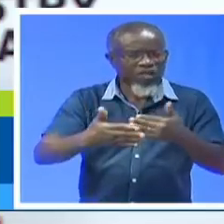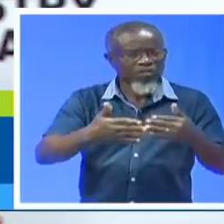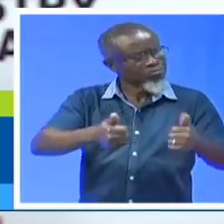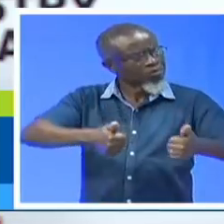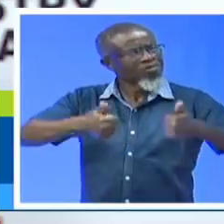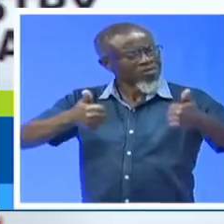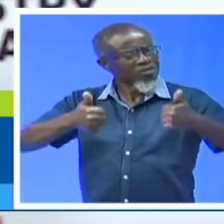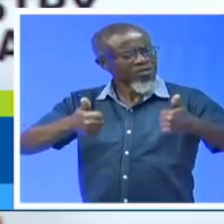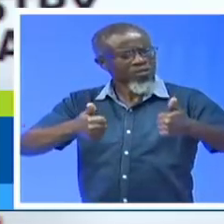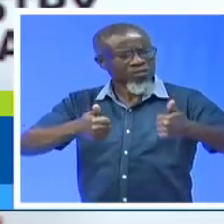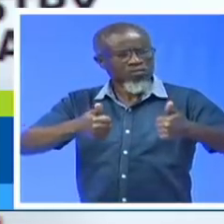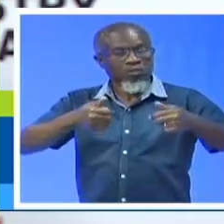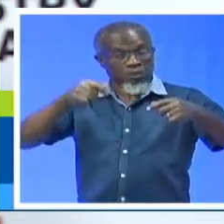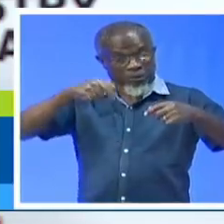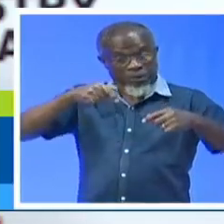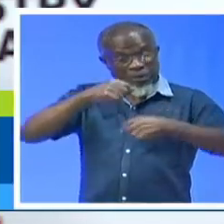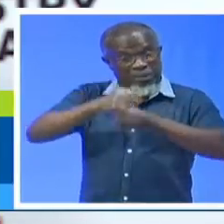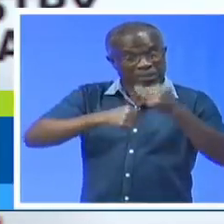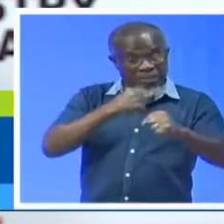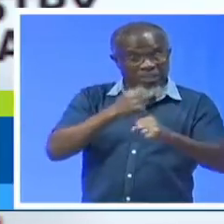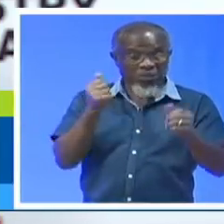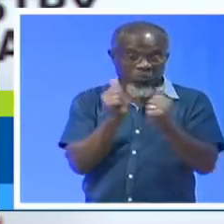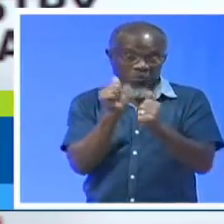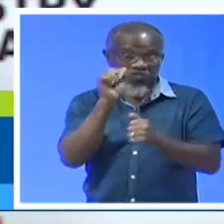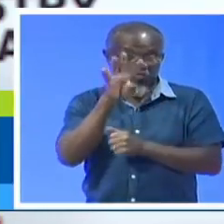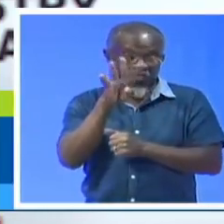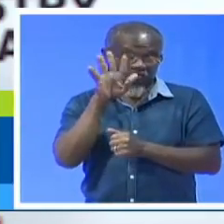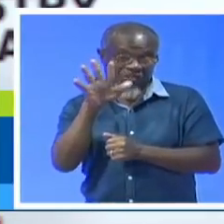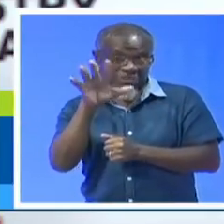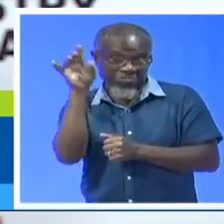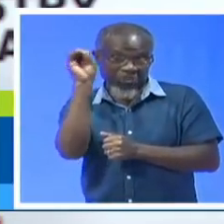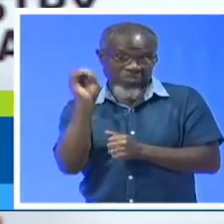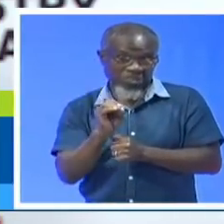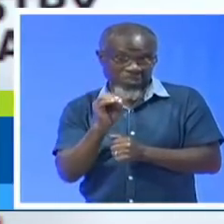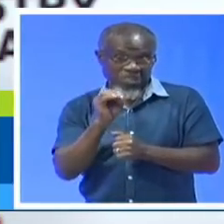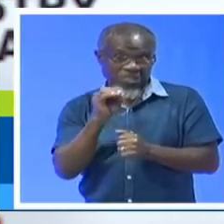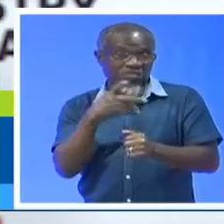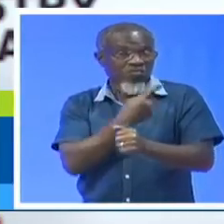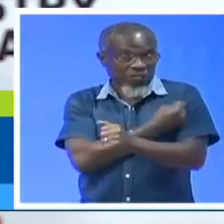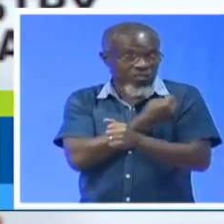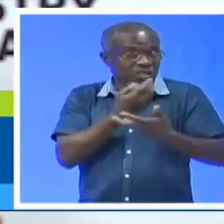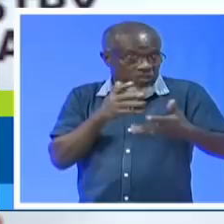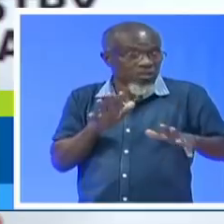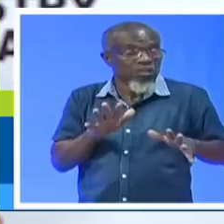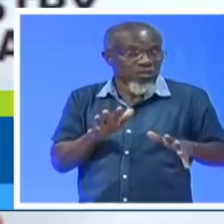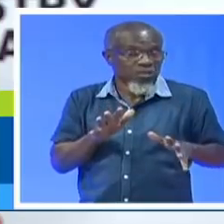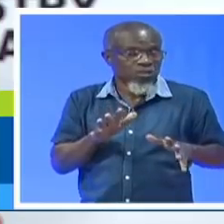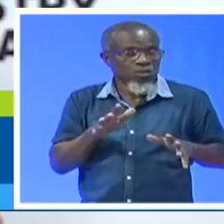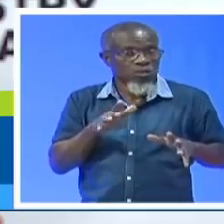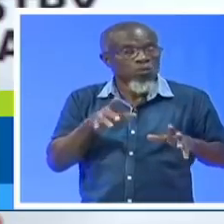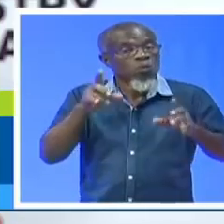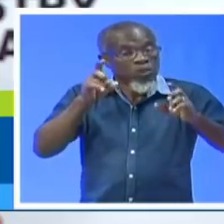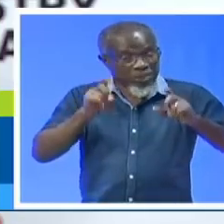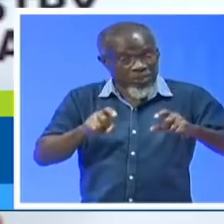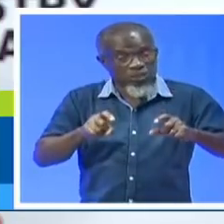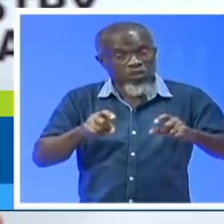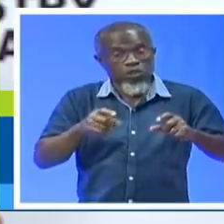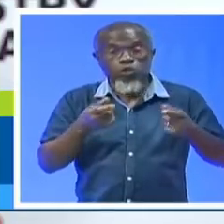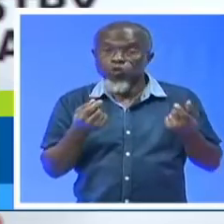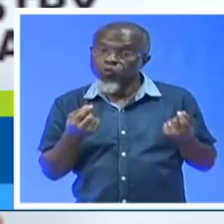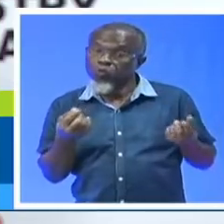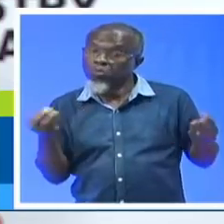This year, with 45% of the population being vaccinated, We should do even better.